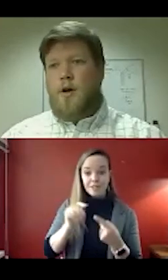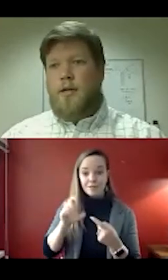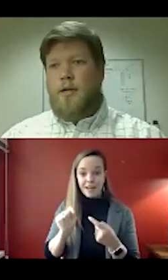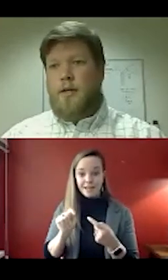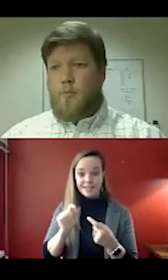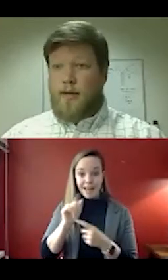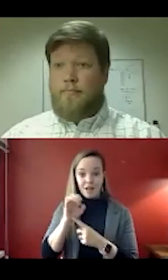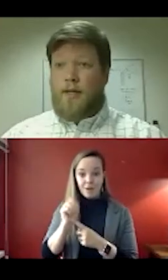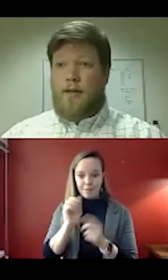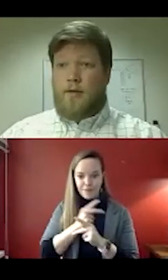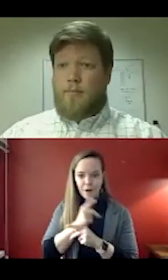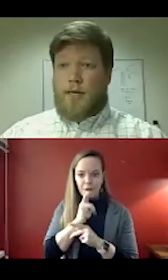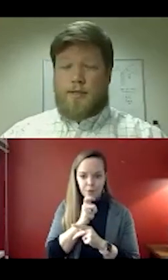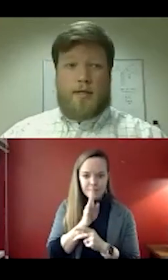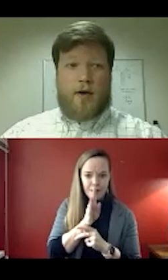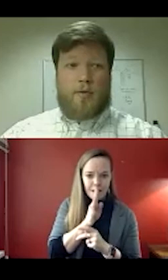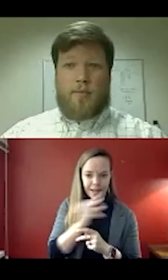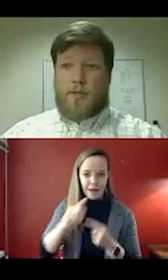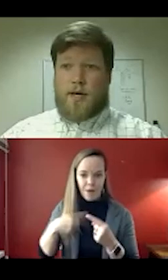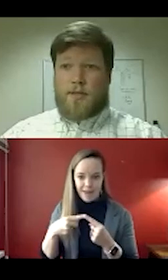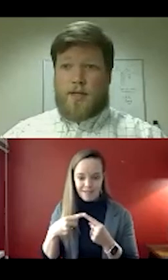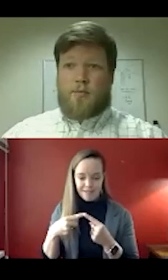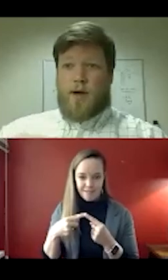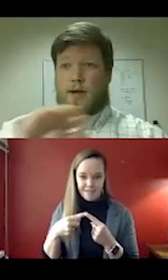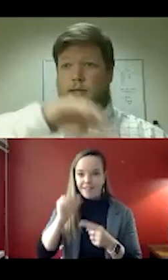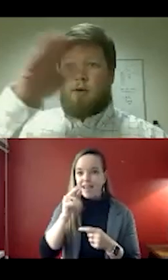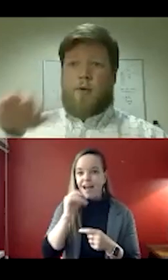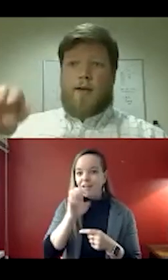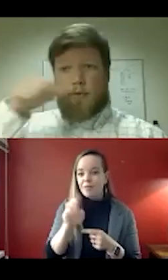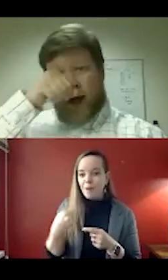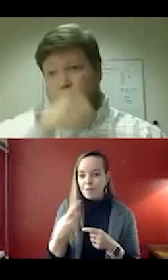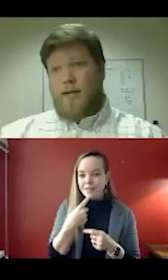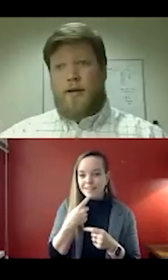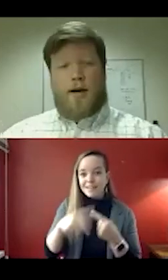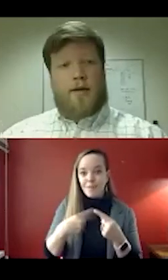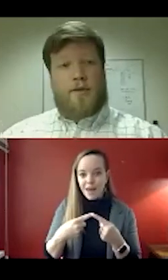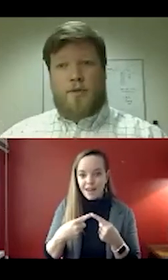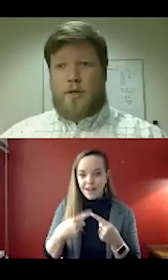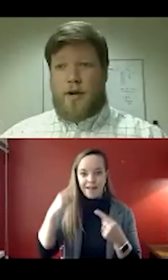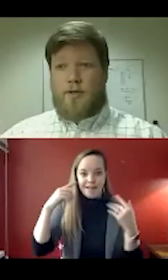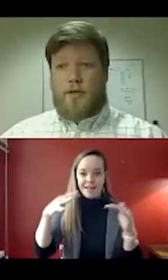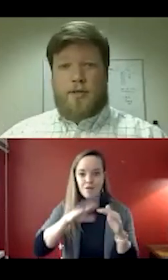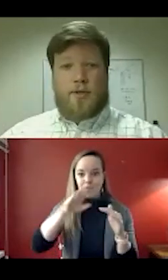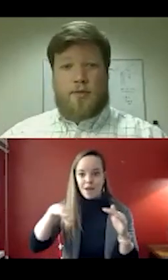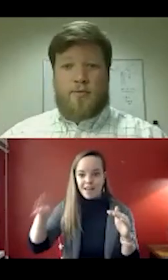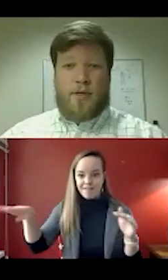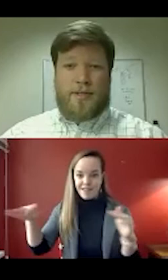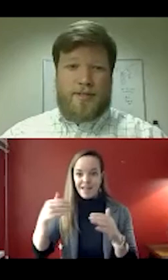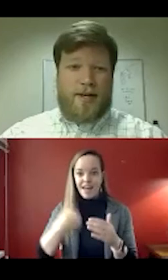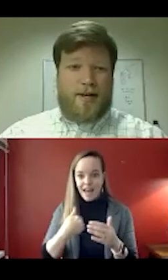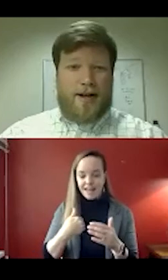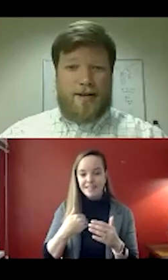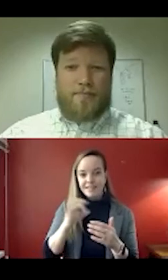who's talking and when. Because the algorithm only tells us when a sound wave has features that are characteristic with the human